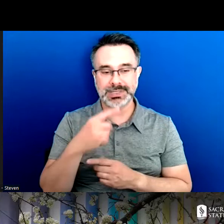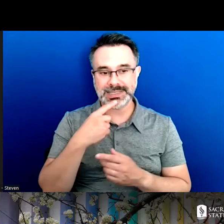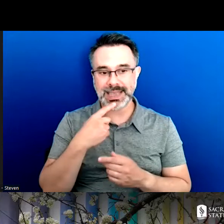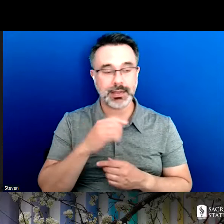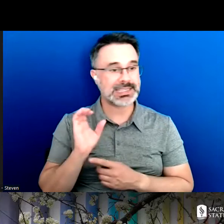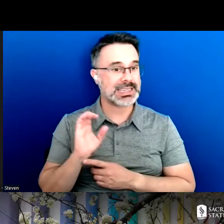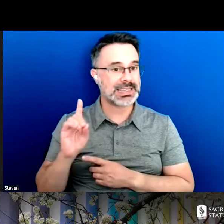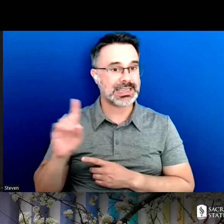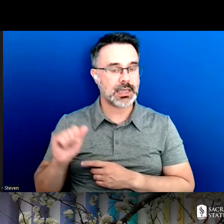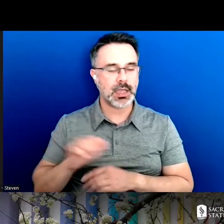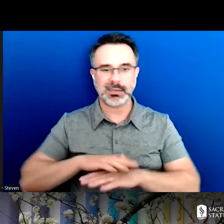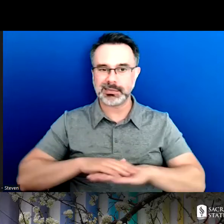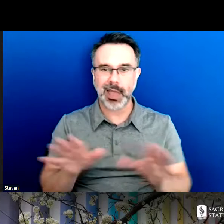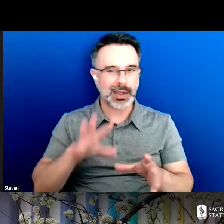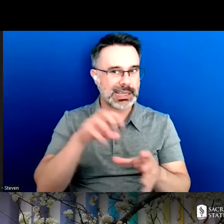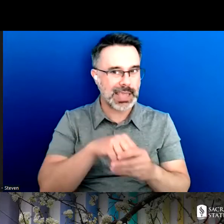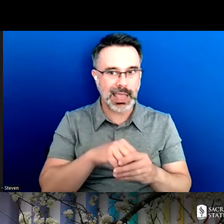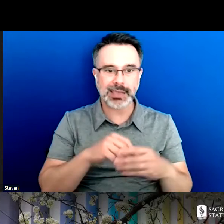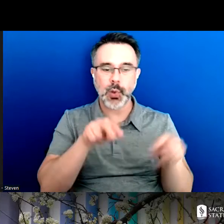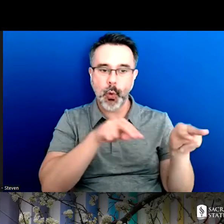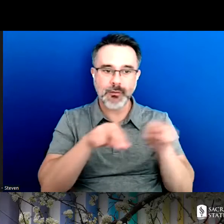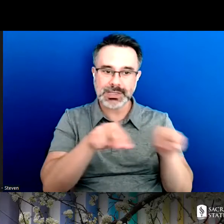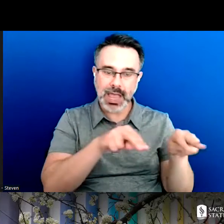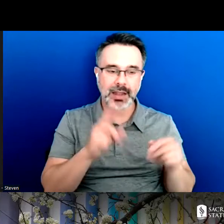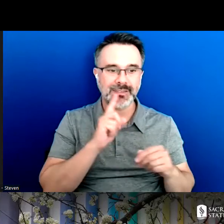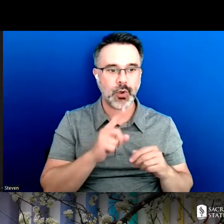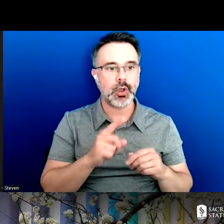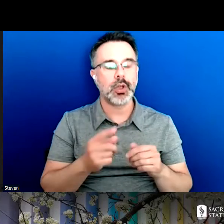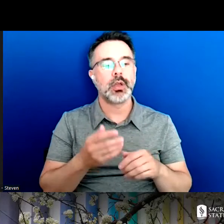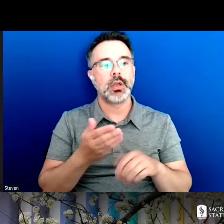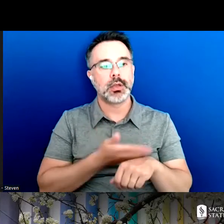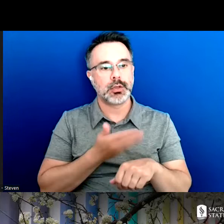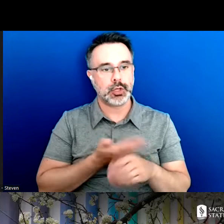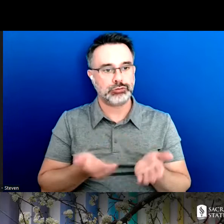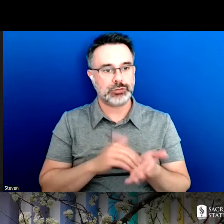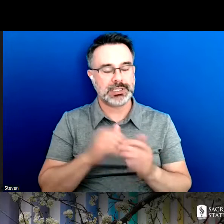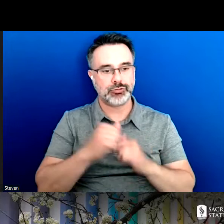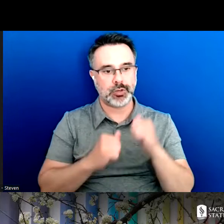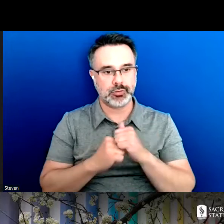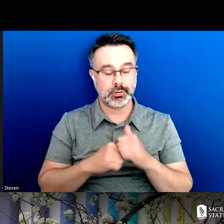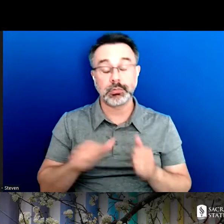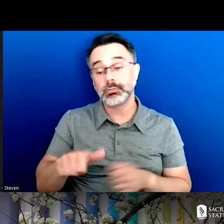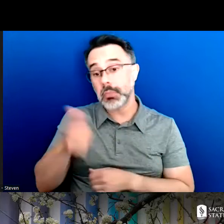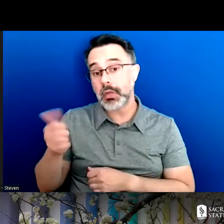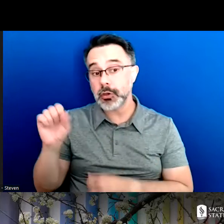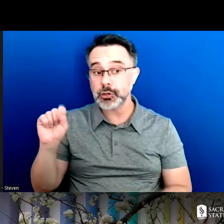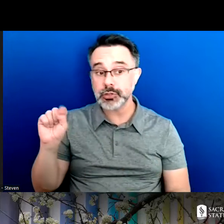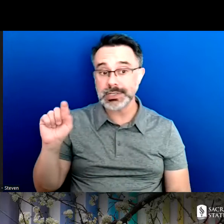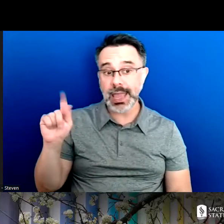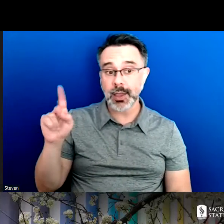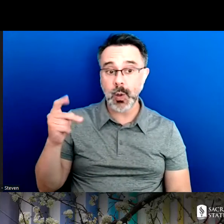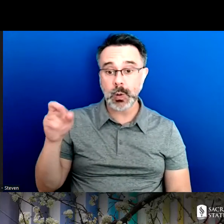not engage in any oversight regarding potentially restructuring. Other stakeholders wanted to ensure that CDA